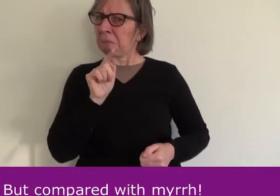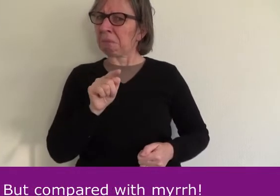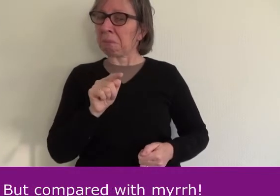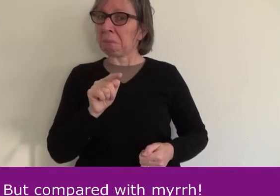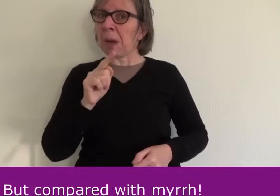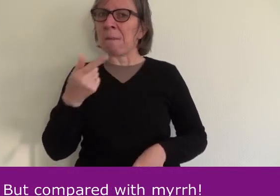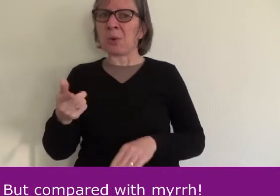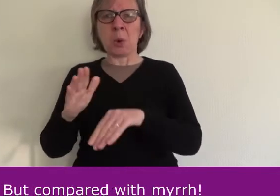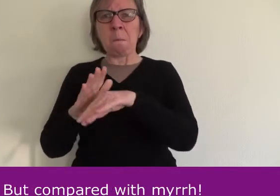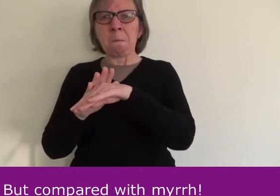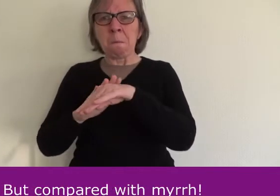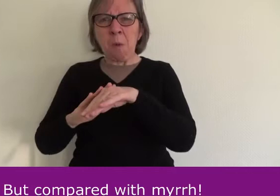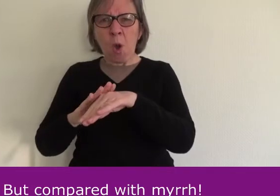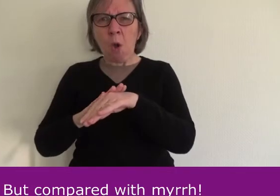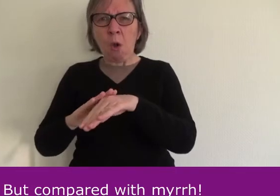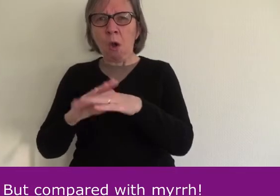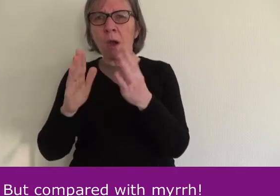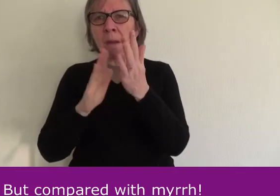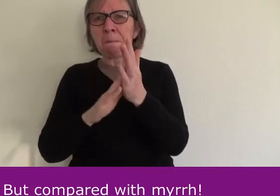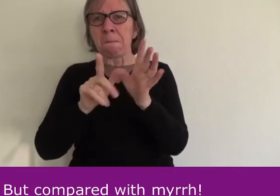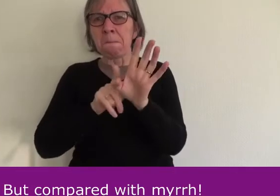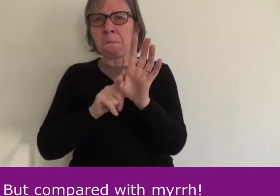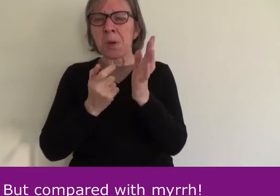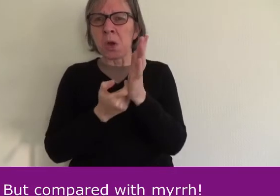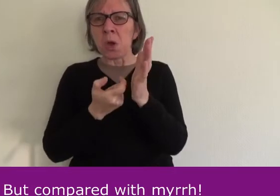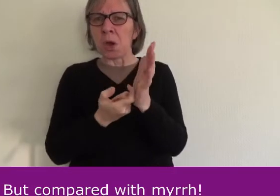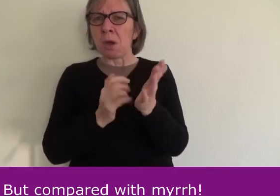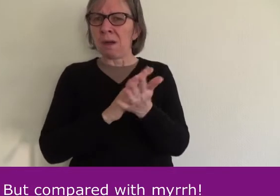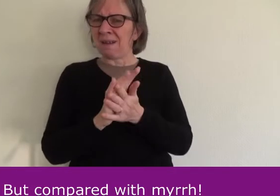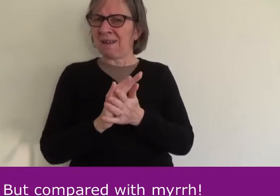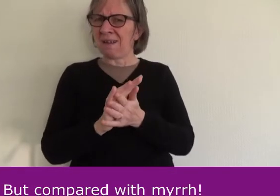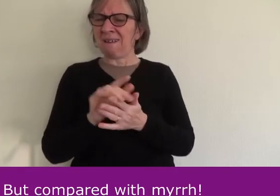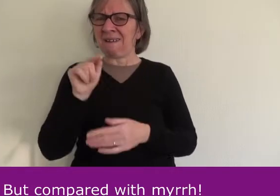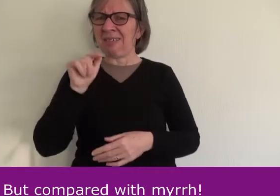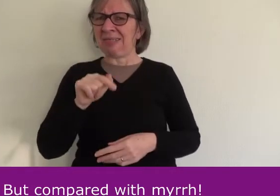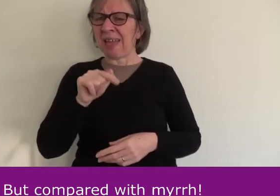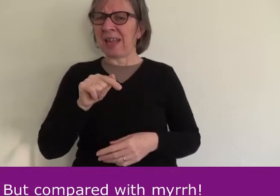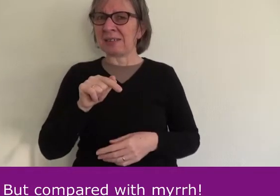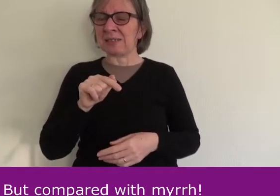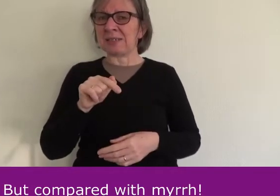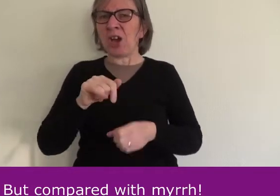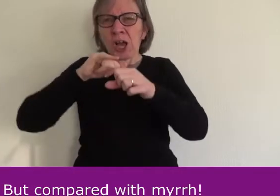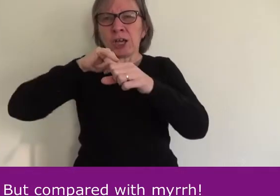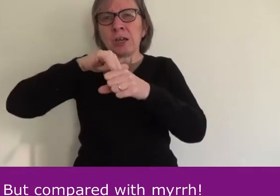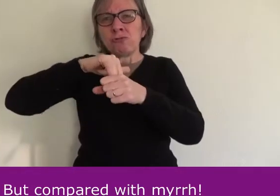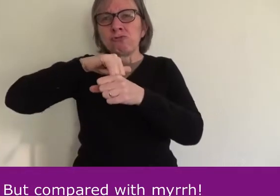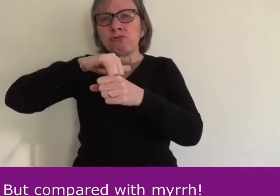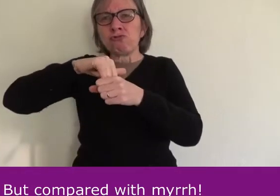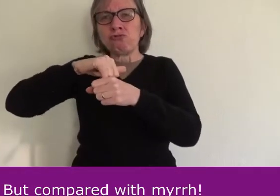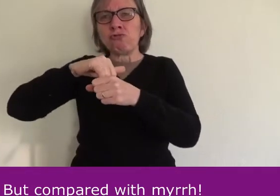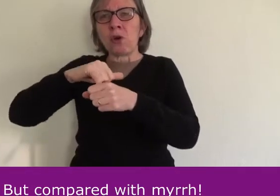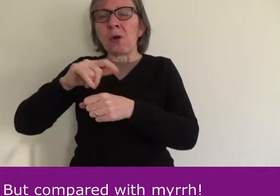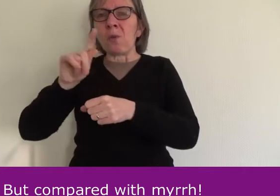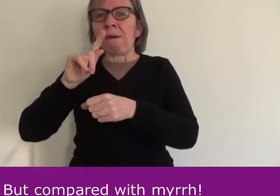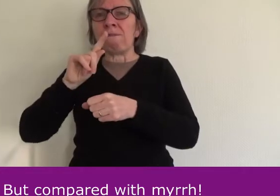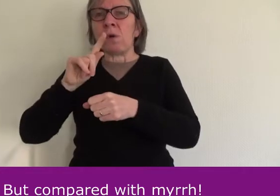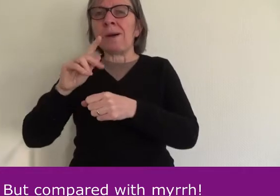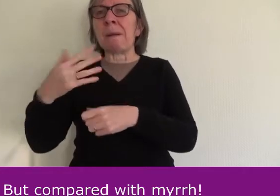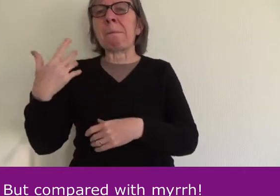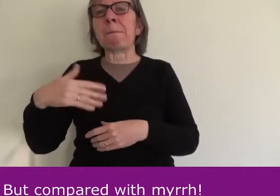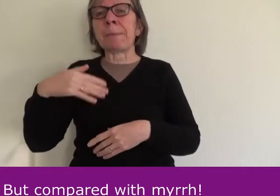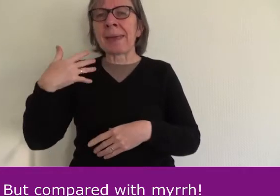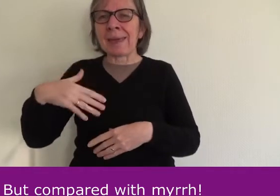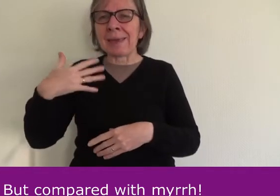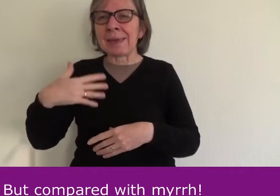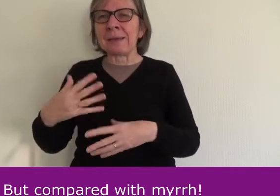But compared with myrrh, don't tell me you don't know. It was a drug used